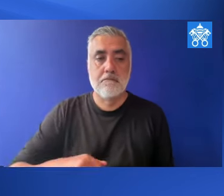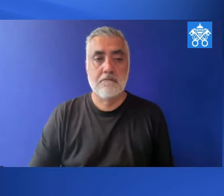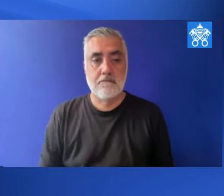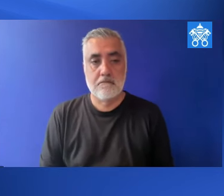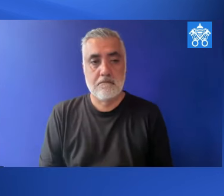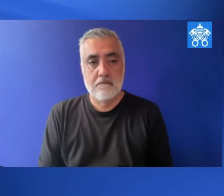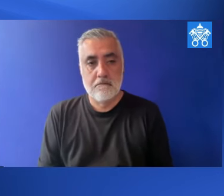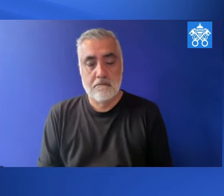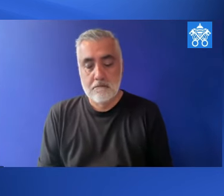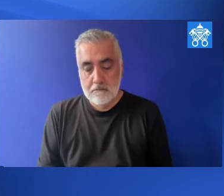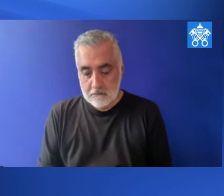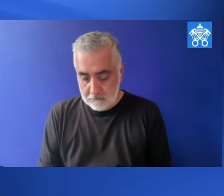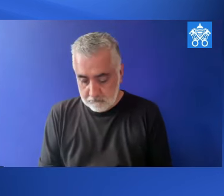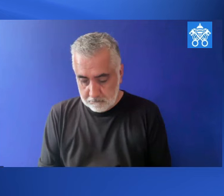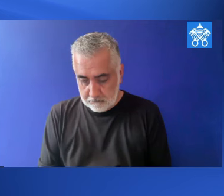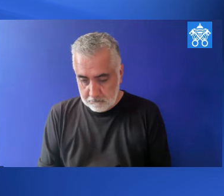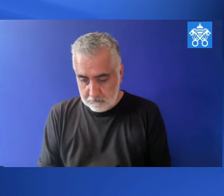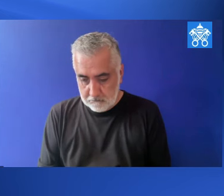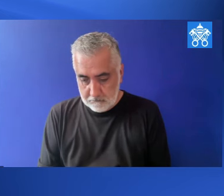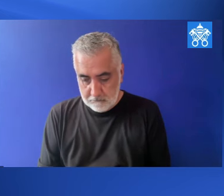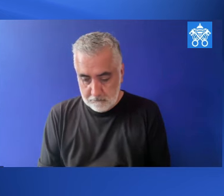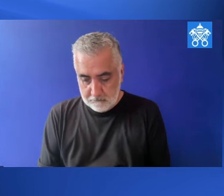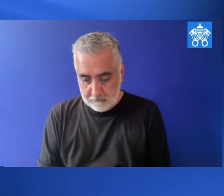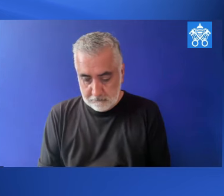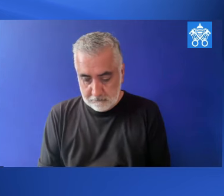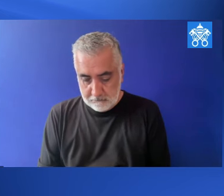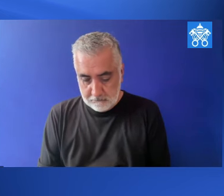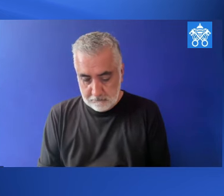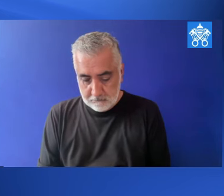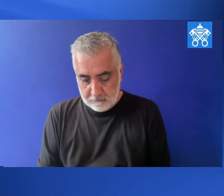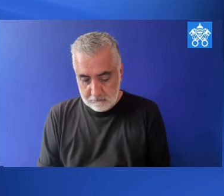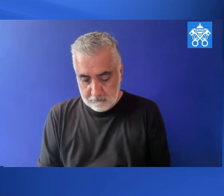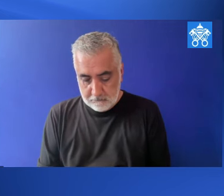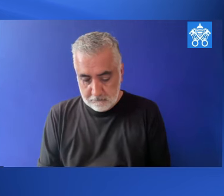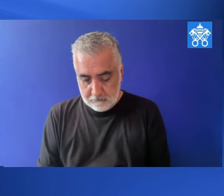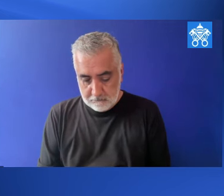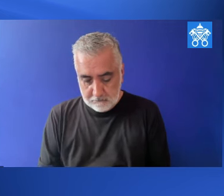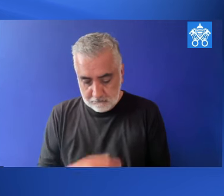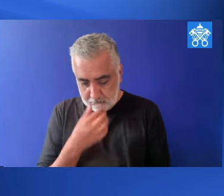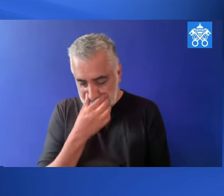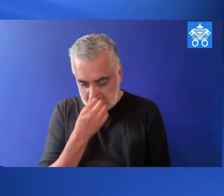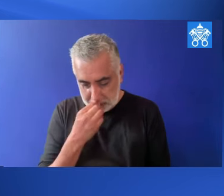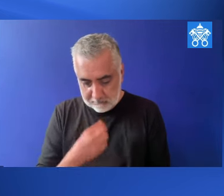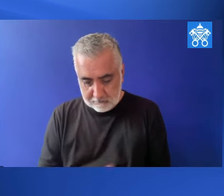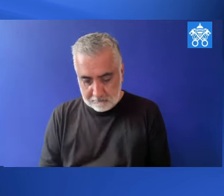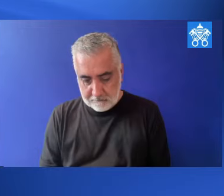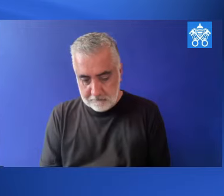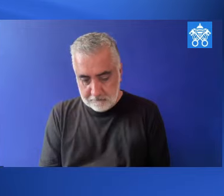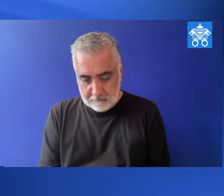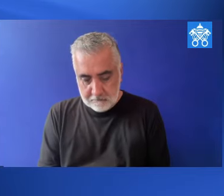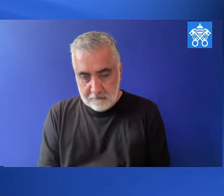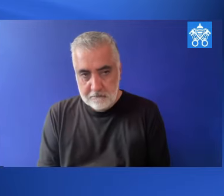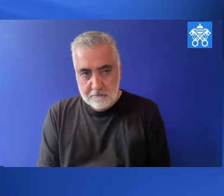Spirito Santo per poter conoscere sempre meglio Cristo e annunciarlo con la testimonianza della nostra